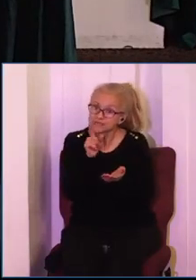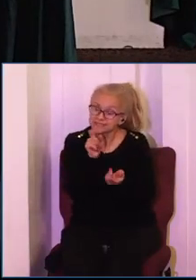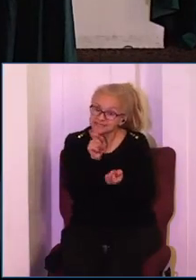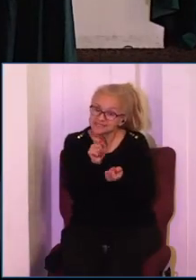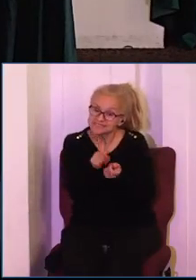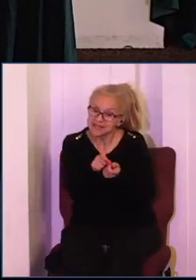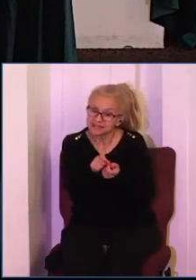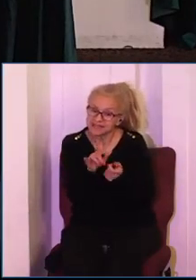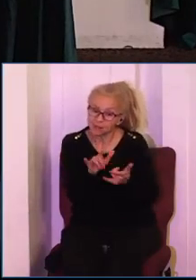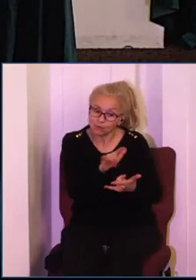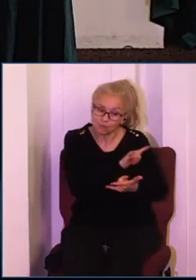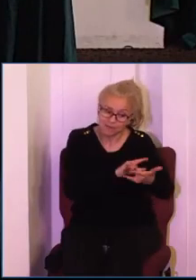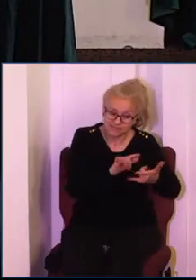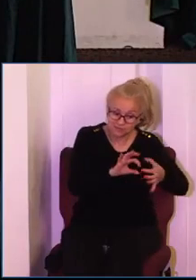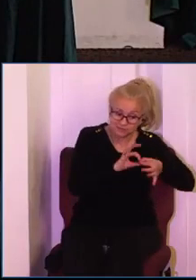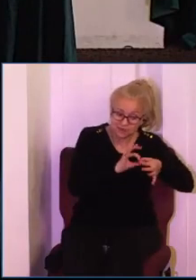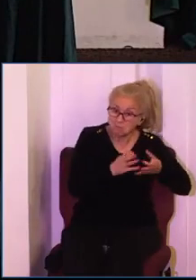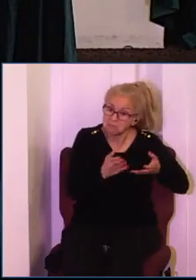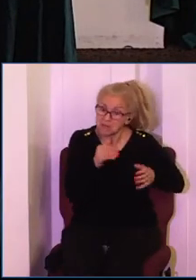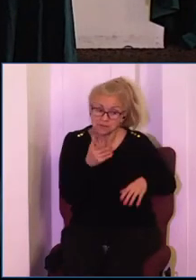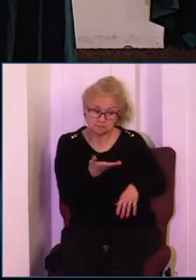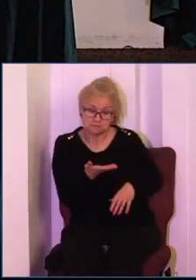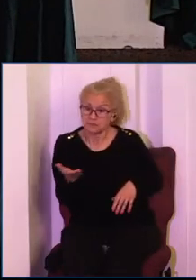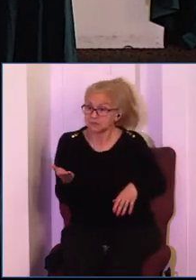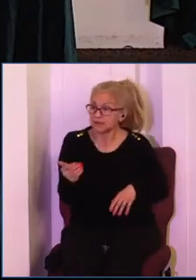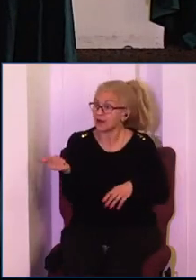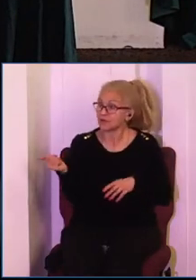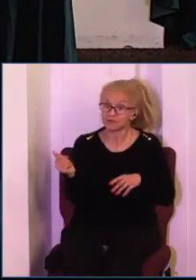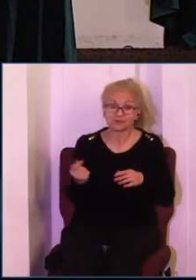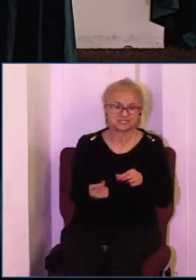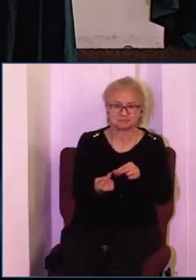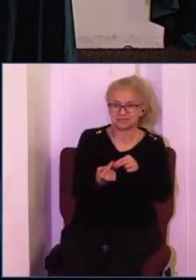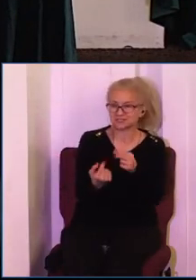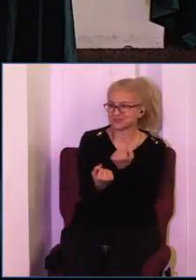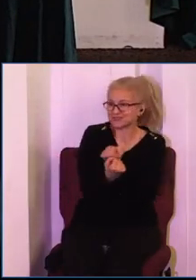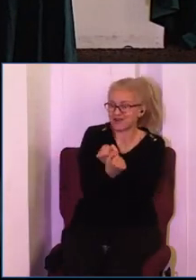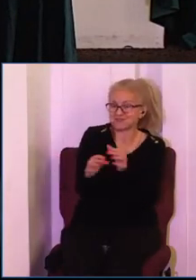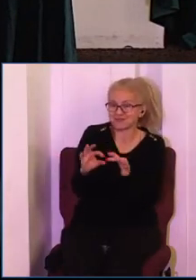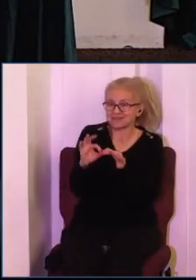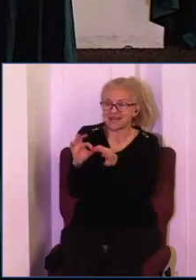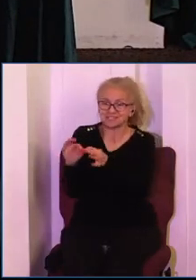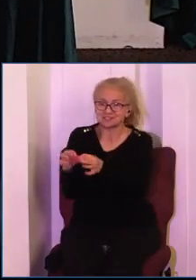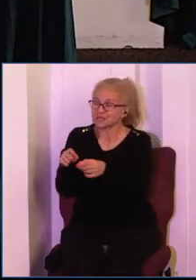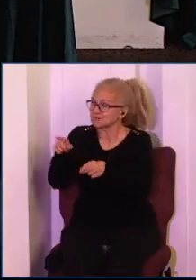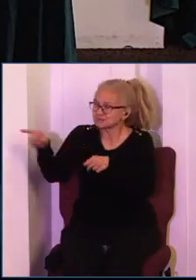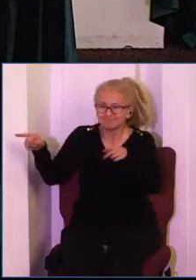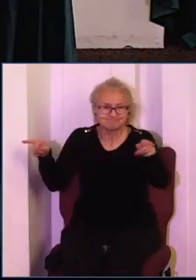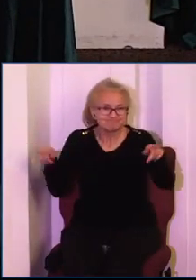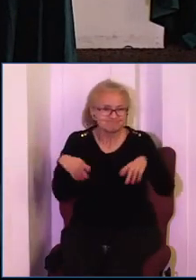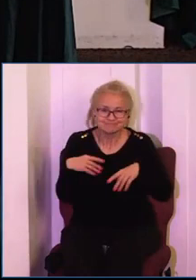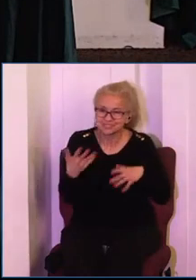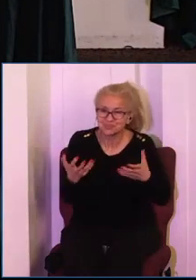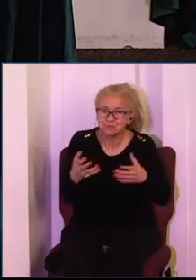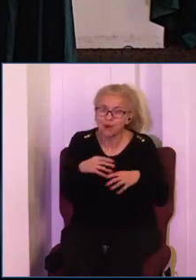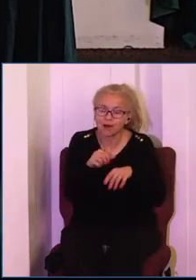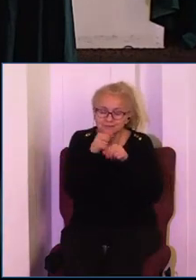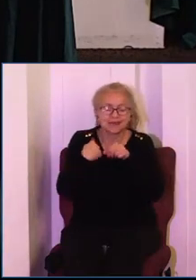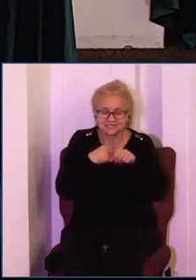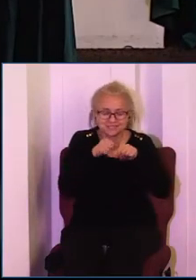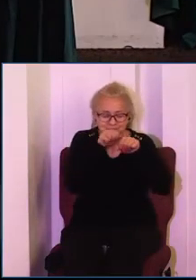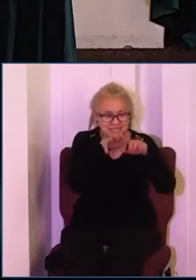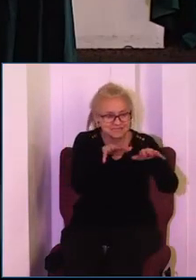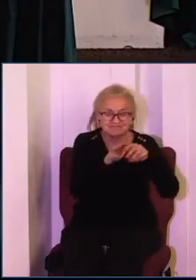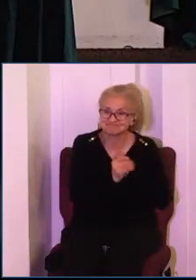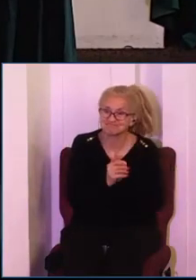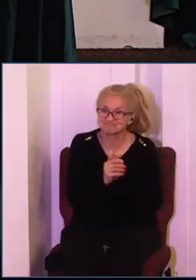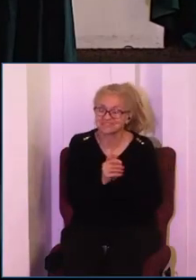a romantic relationship. Maybe there are some other special love relationships out there that you would like blessed.